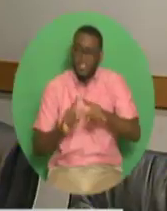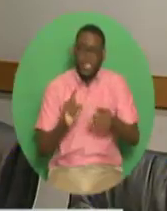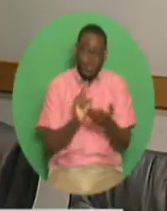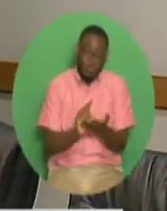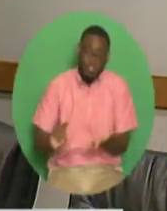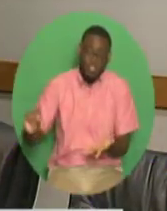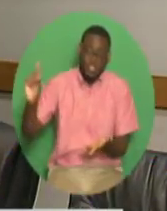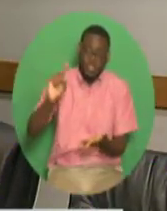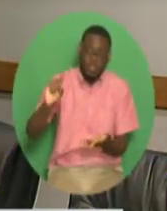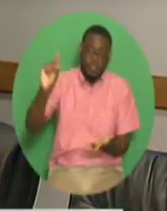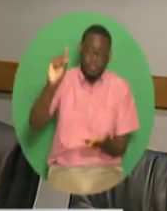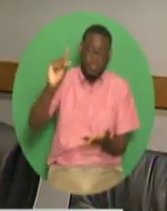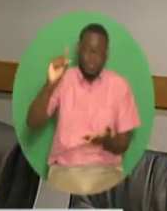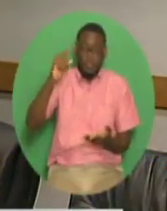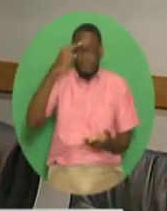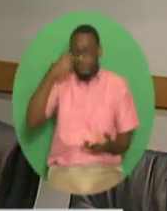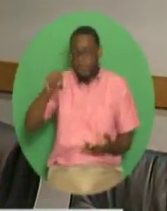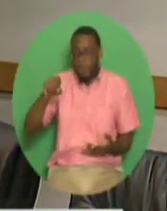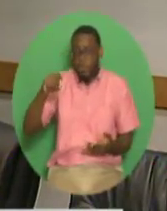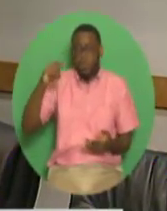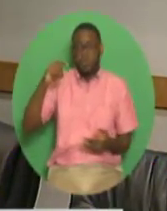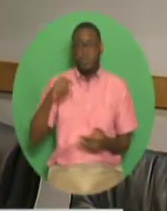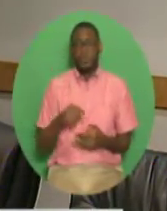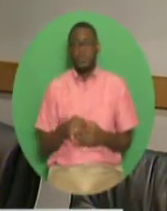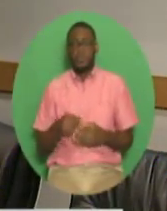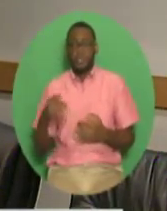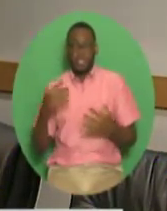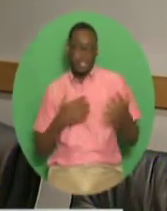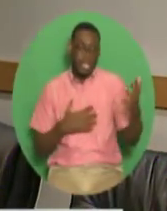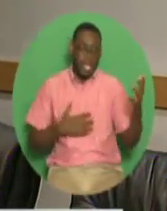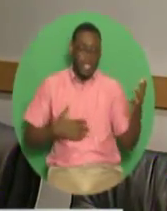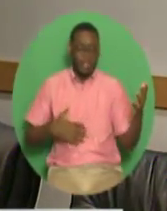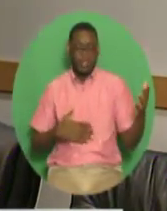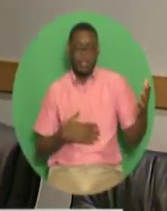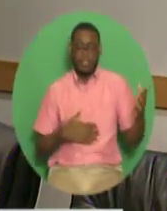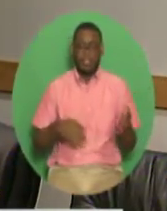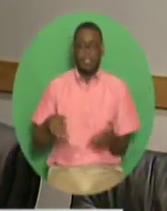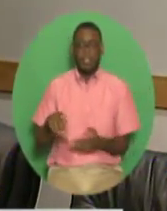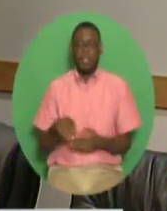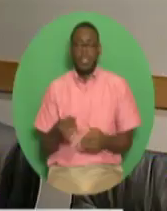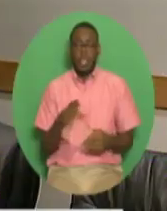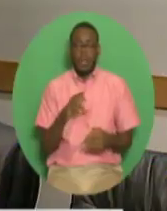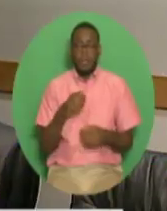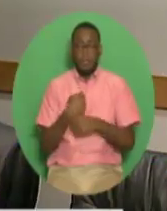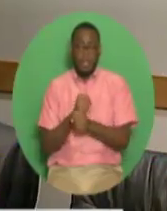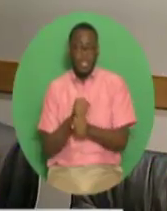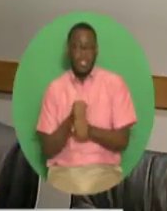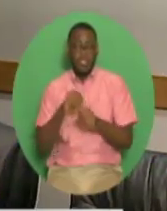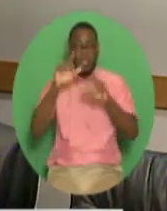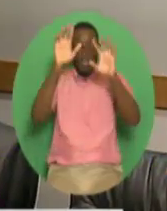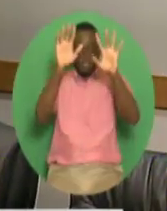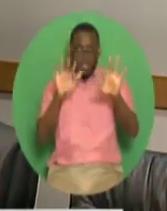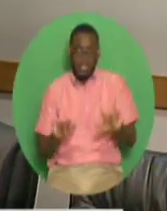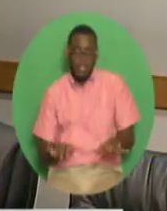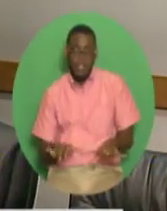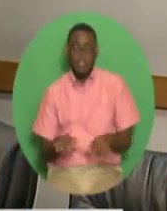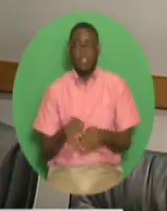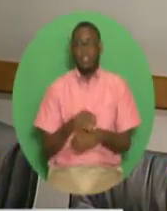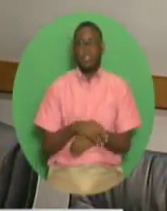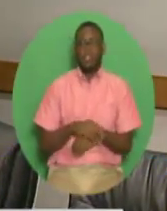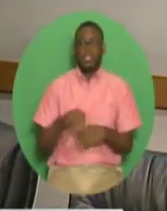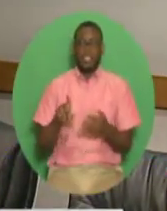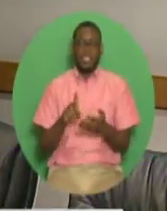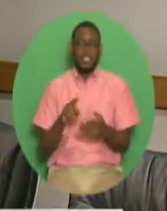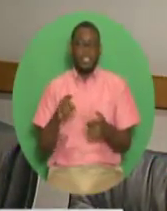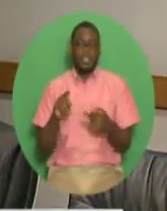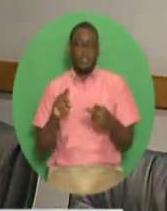had plumbing, we've had Latin dancing, decorating, linen and drapery. We have had YTEP utilizing a number of our facilities